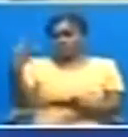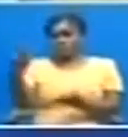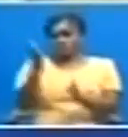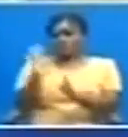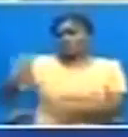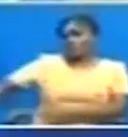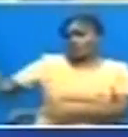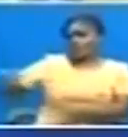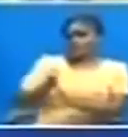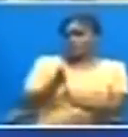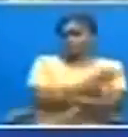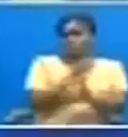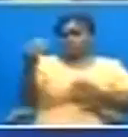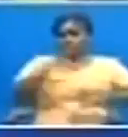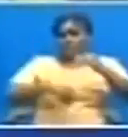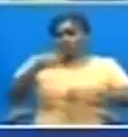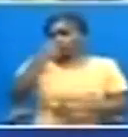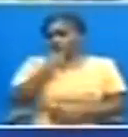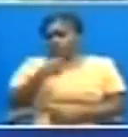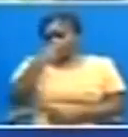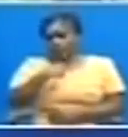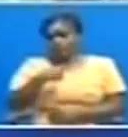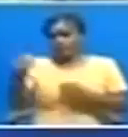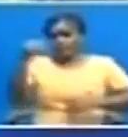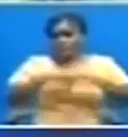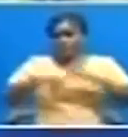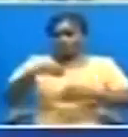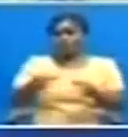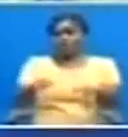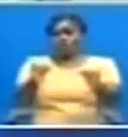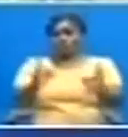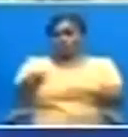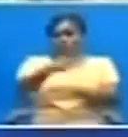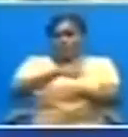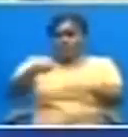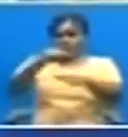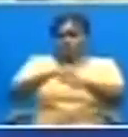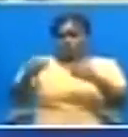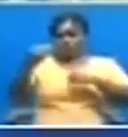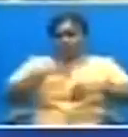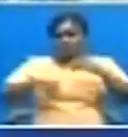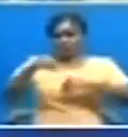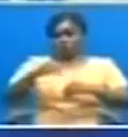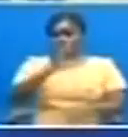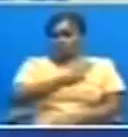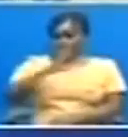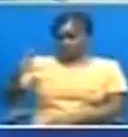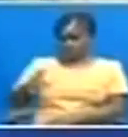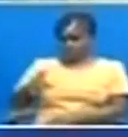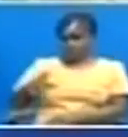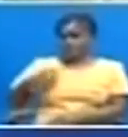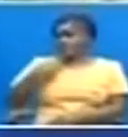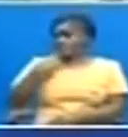25th general election here in Tanzania, and Tanzania's electoral managers, the National Elections Commission, NEC, have now come out